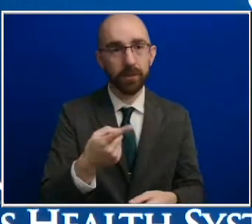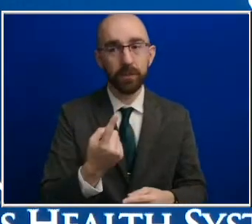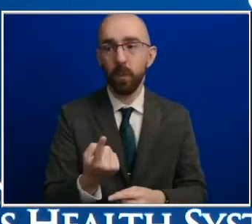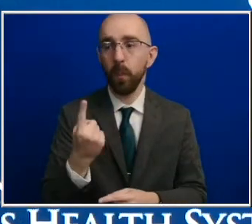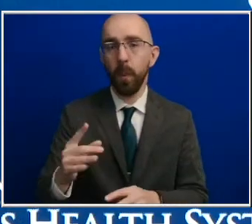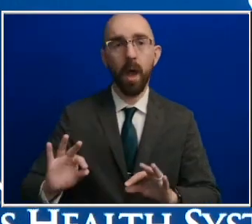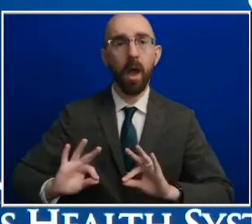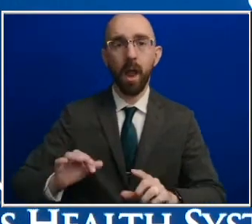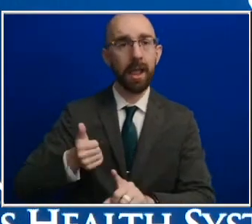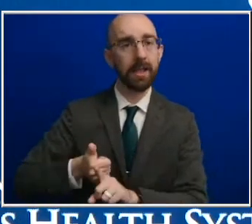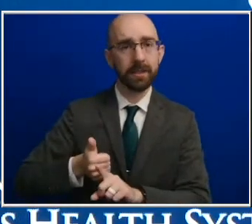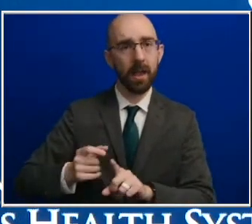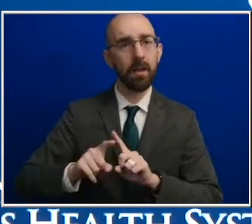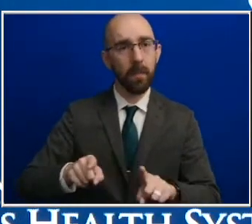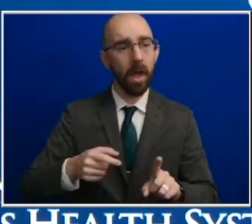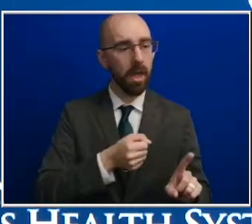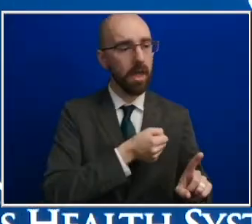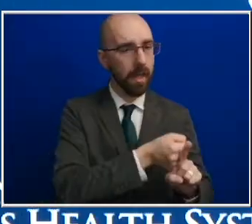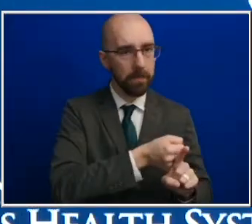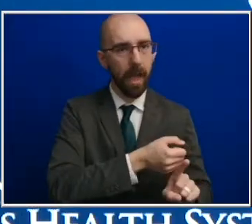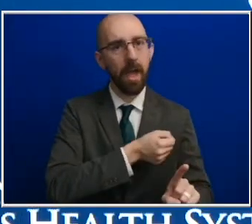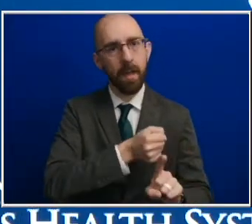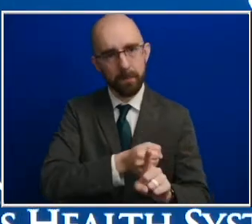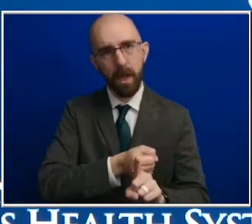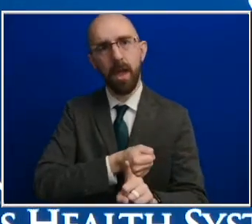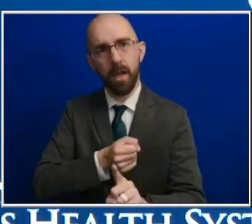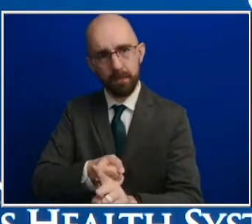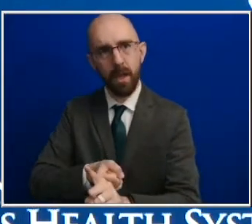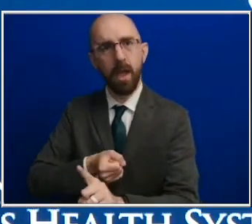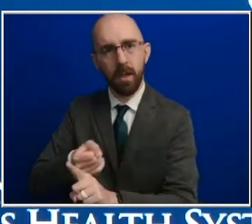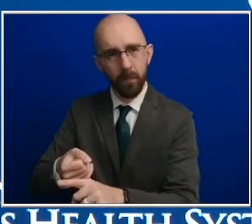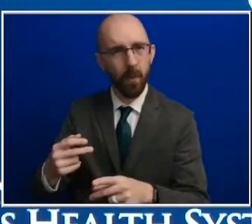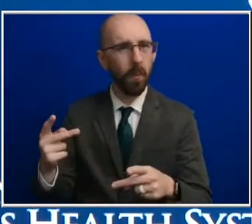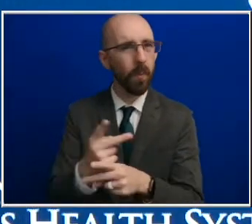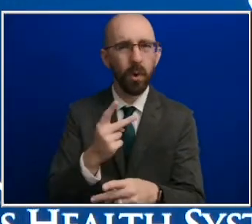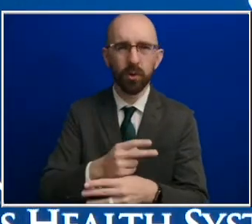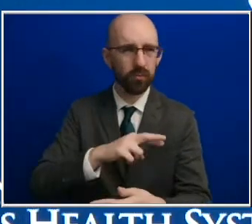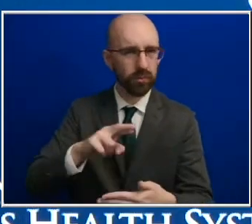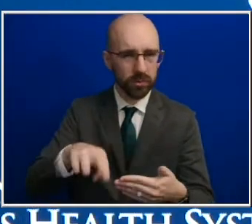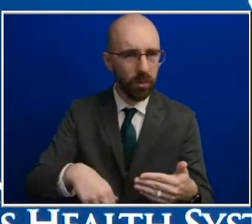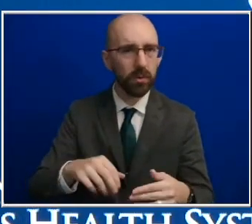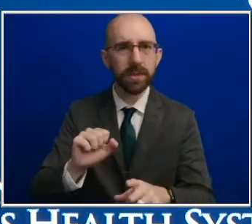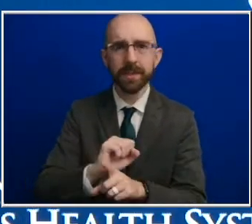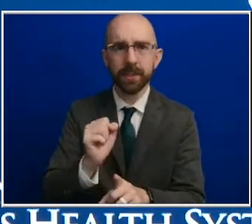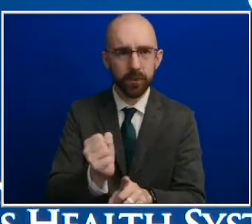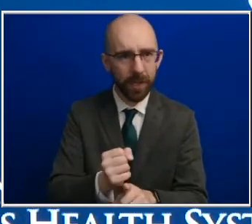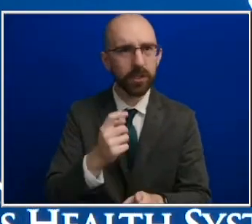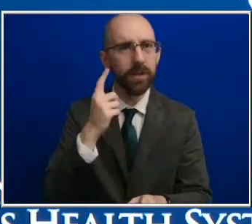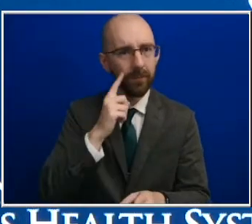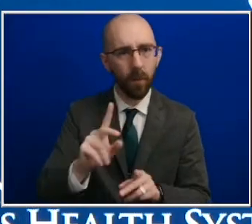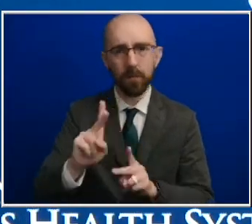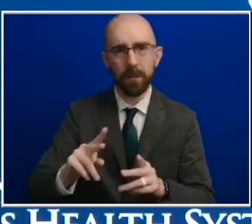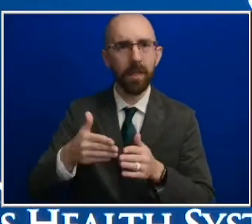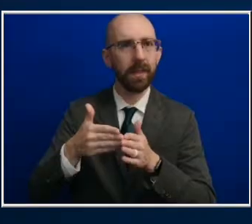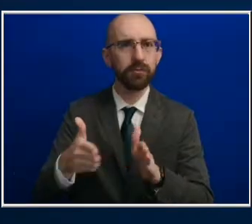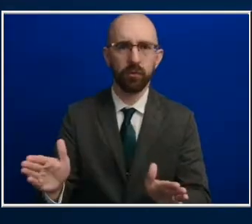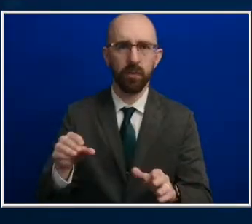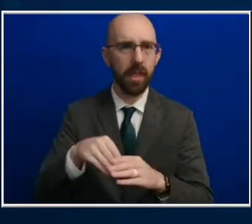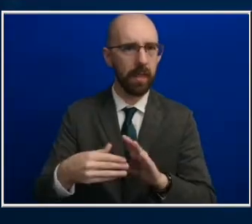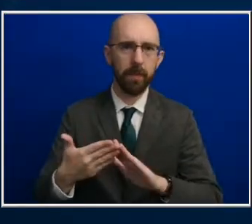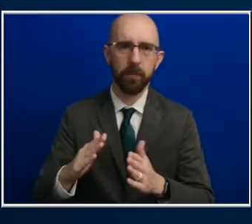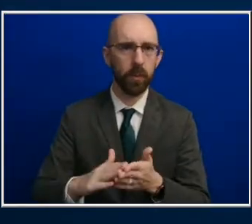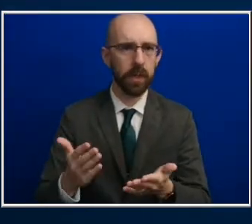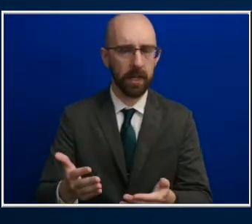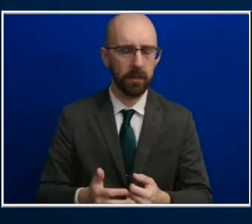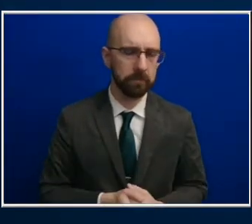to a whole great picture of just worse outcomes or maybe worse situations for people in general in communities. Yeah,